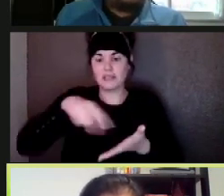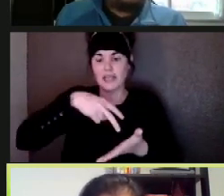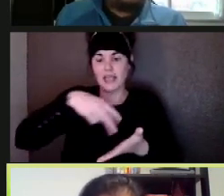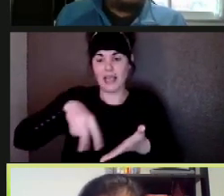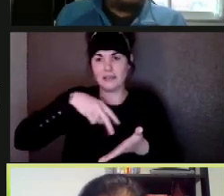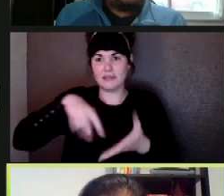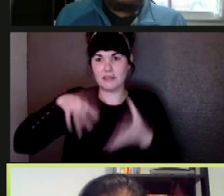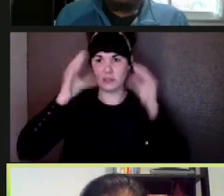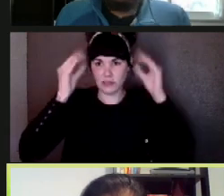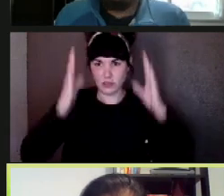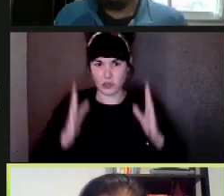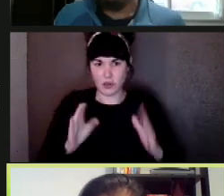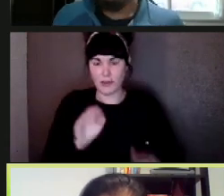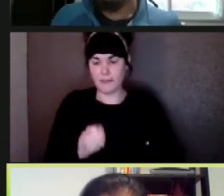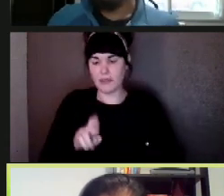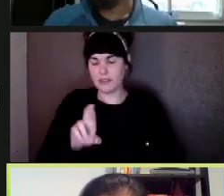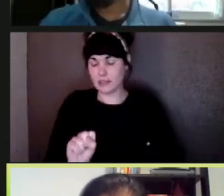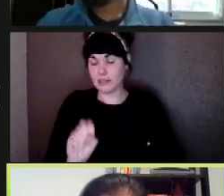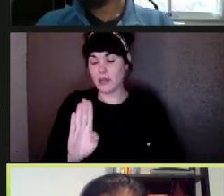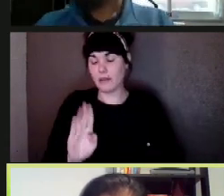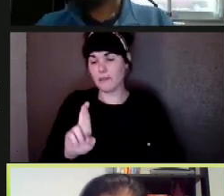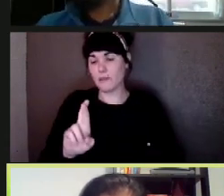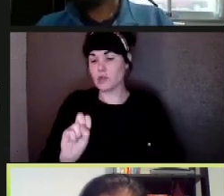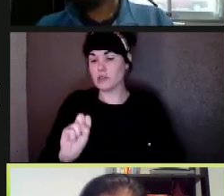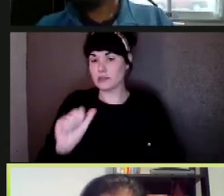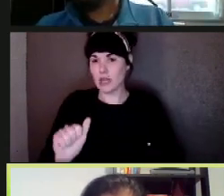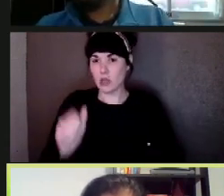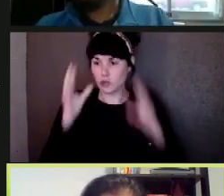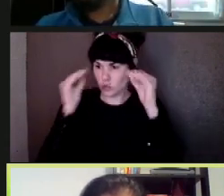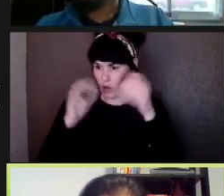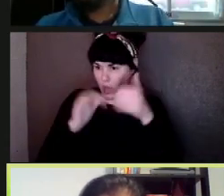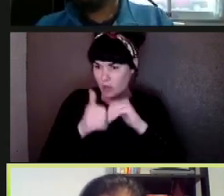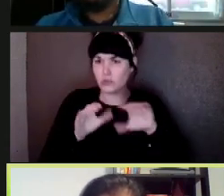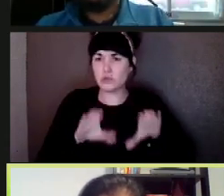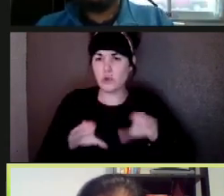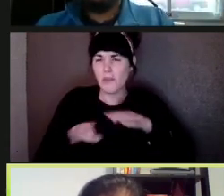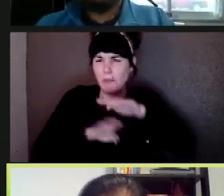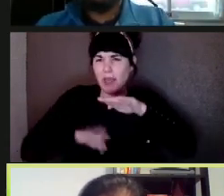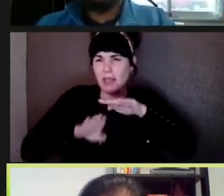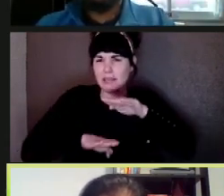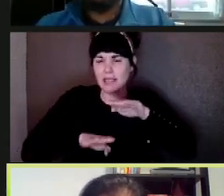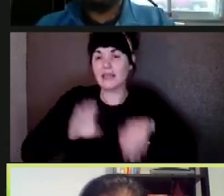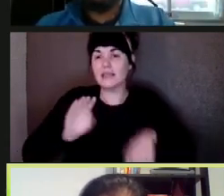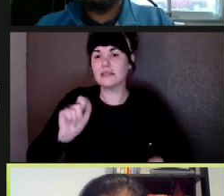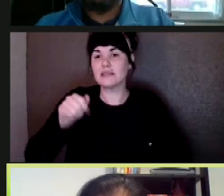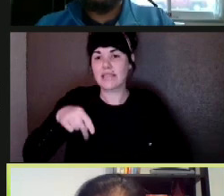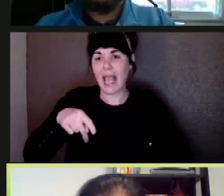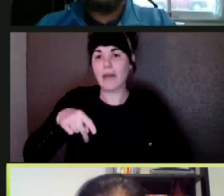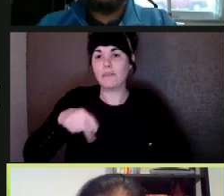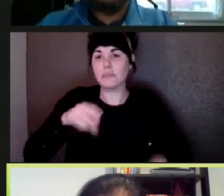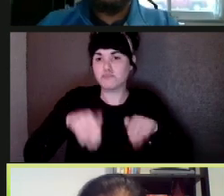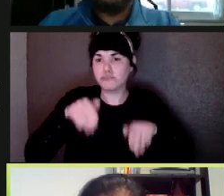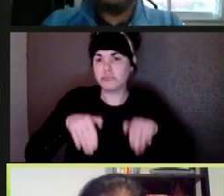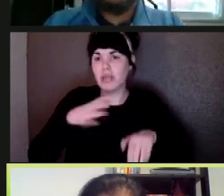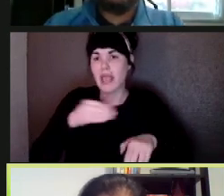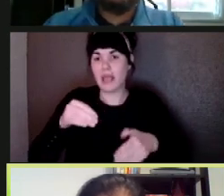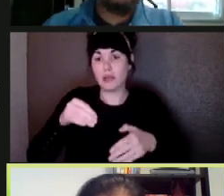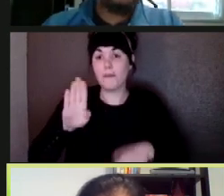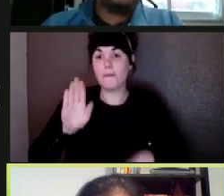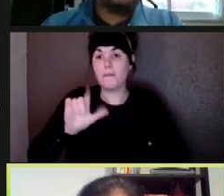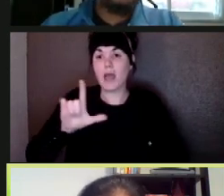how to do basic tap and ballet at a time when I didn't really think I knew or could ever do that.